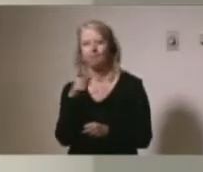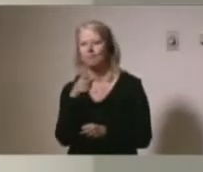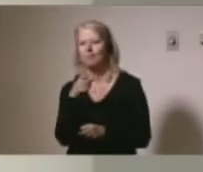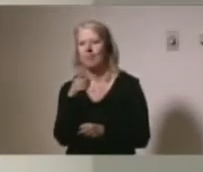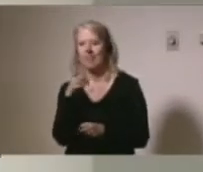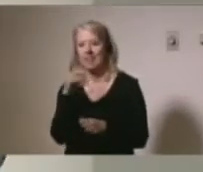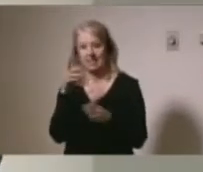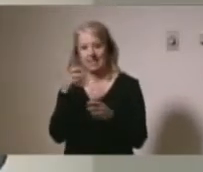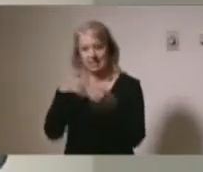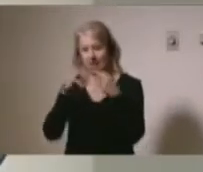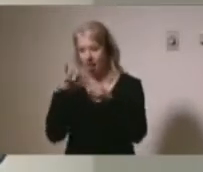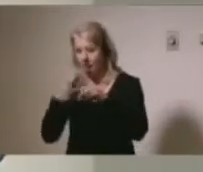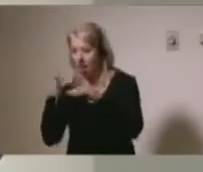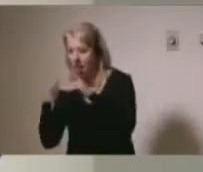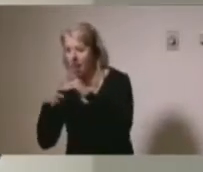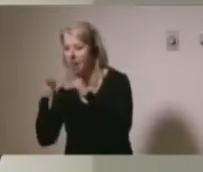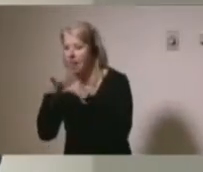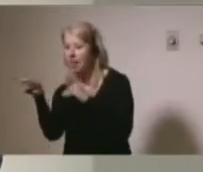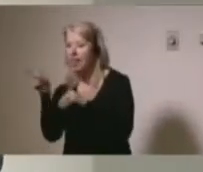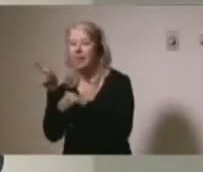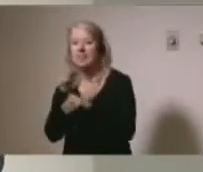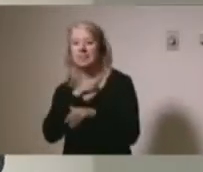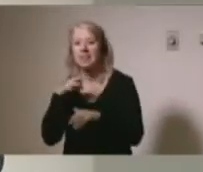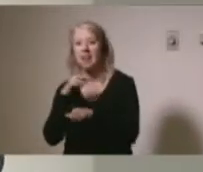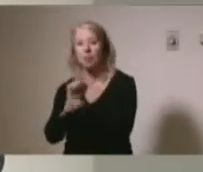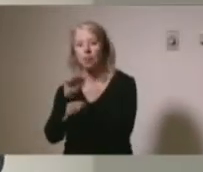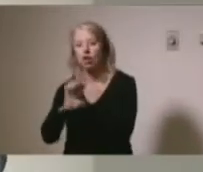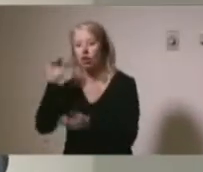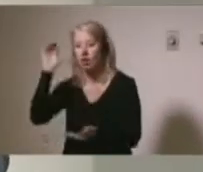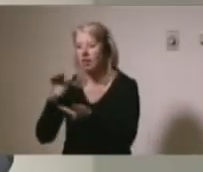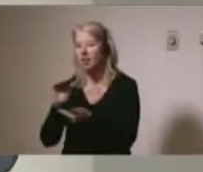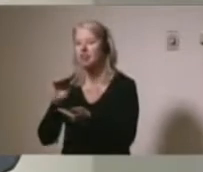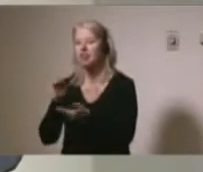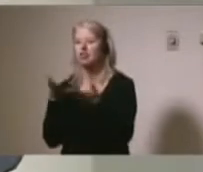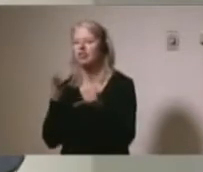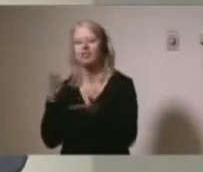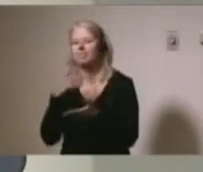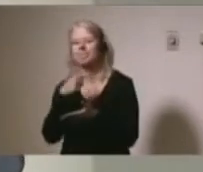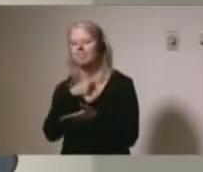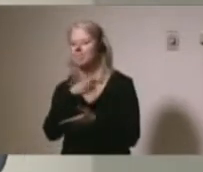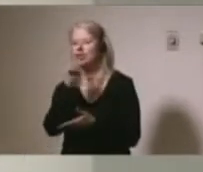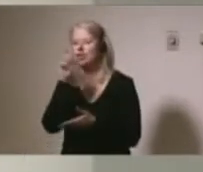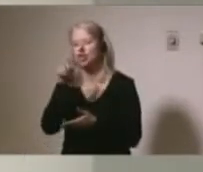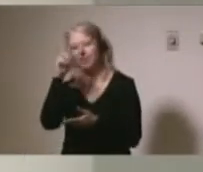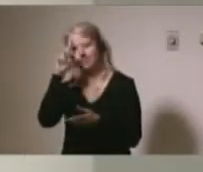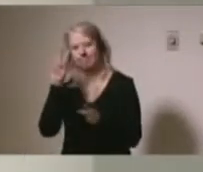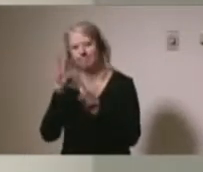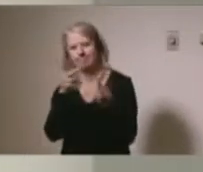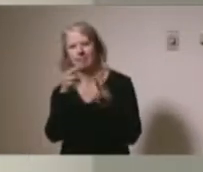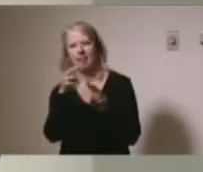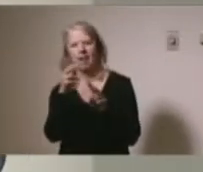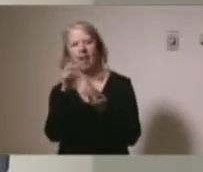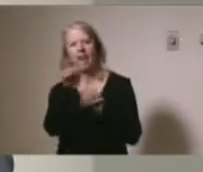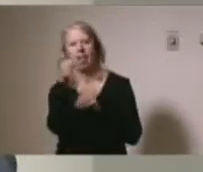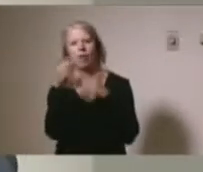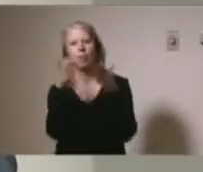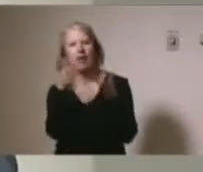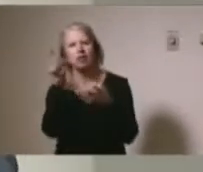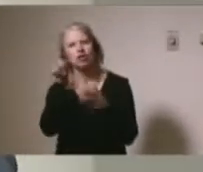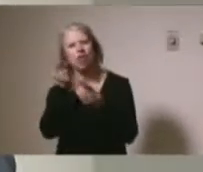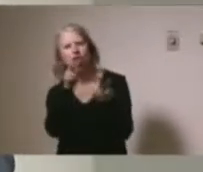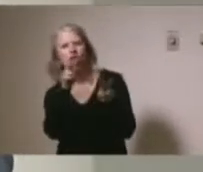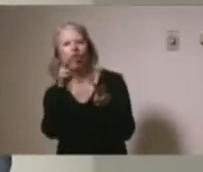the workers, reducing services, they should have been more progressive. They should have looked at what was being